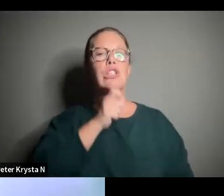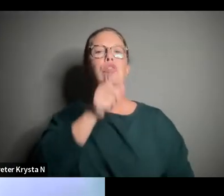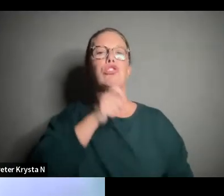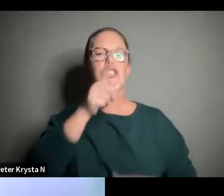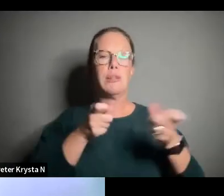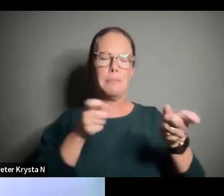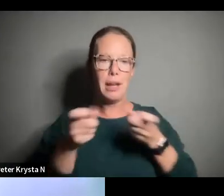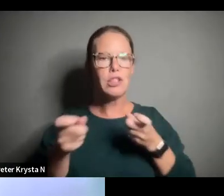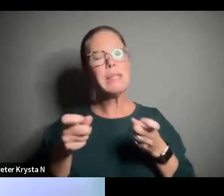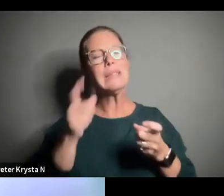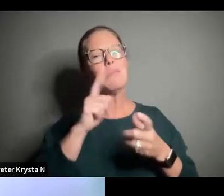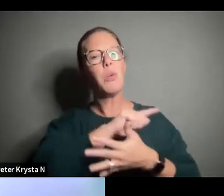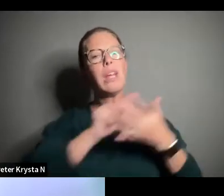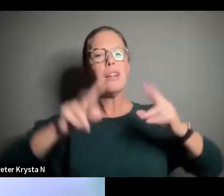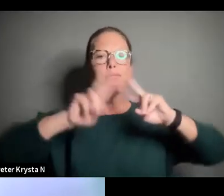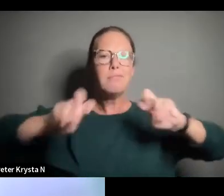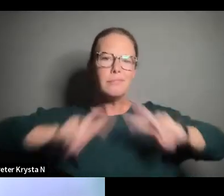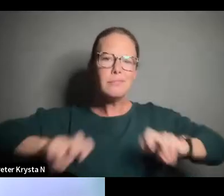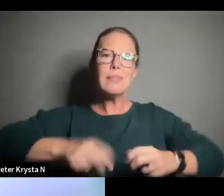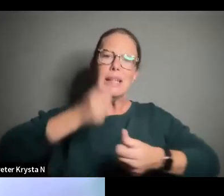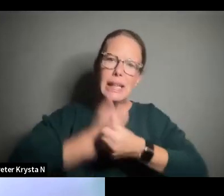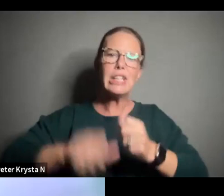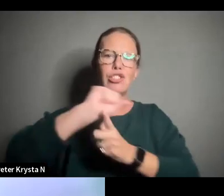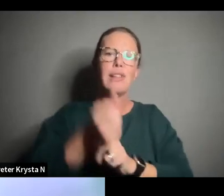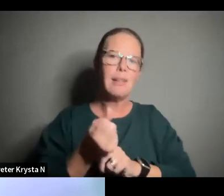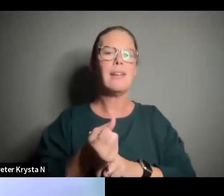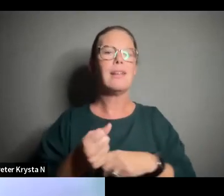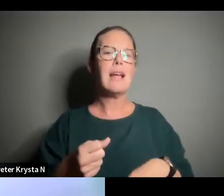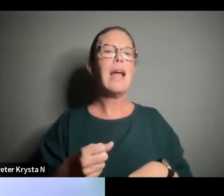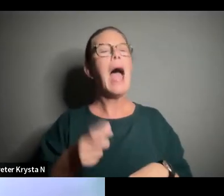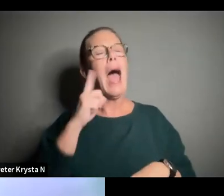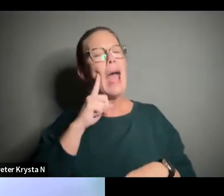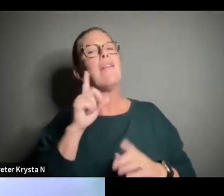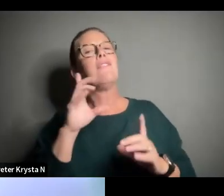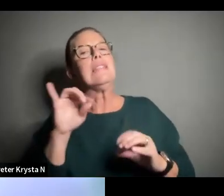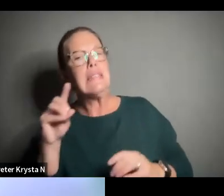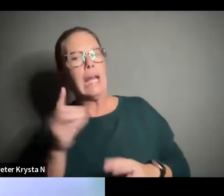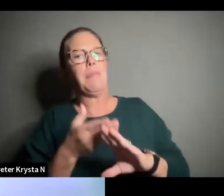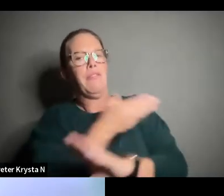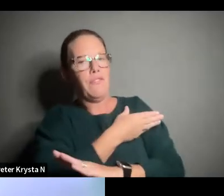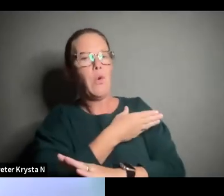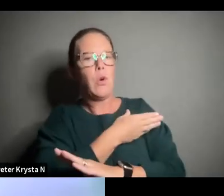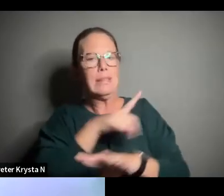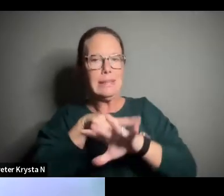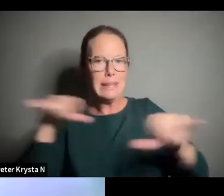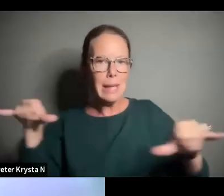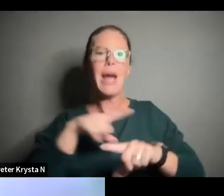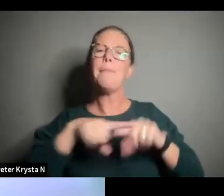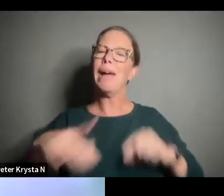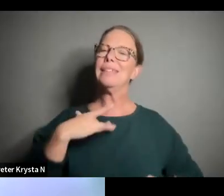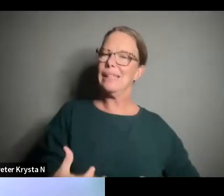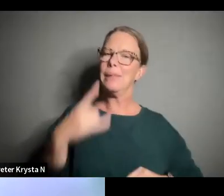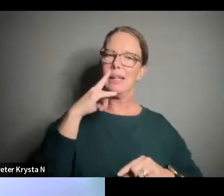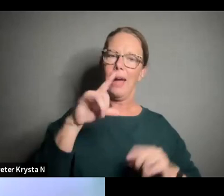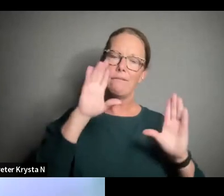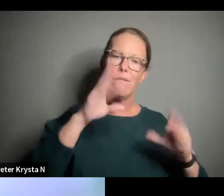that's something that we look at it is doing it. Yes, I have done it at the same time, but usually I'll get that stabilization done, since that's a bigger